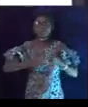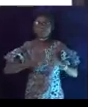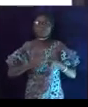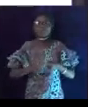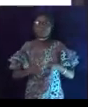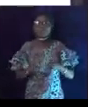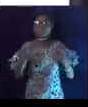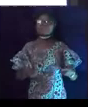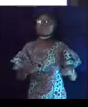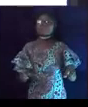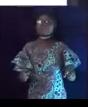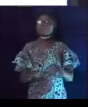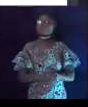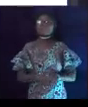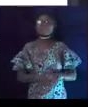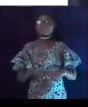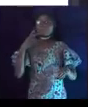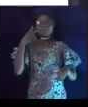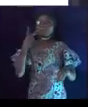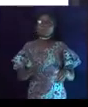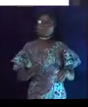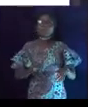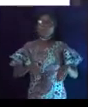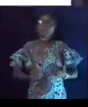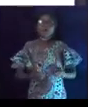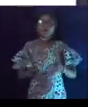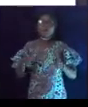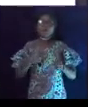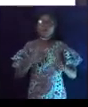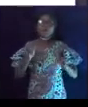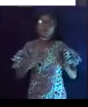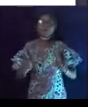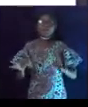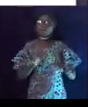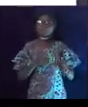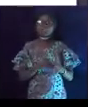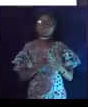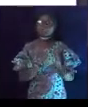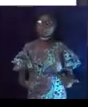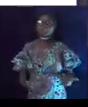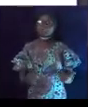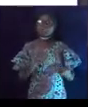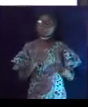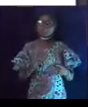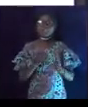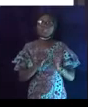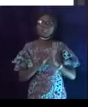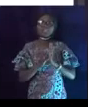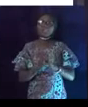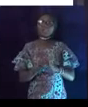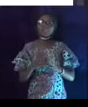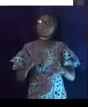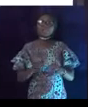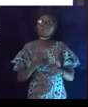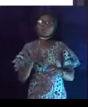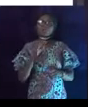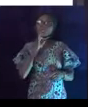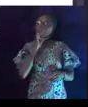time, but 5 all over 9. When you're able to relate these two